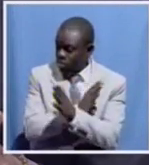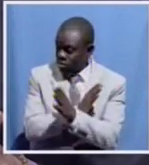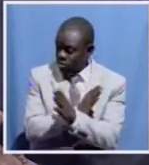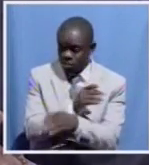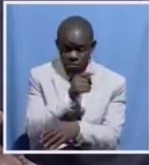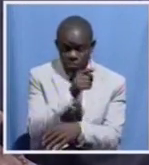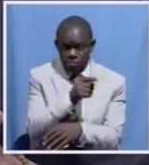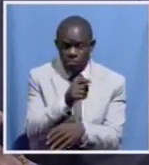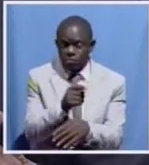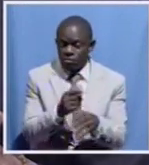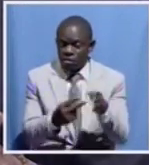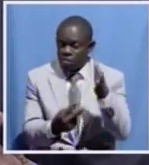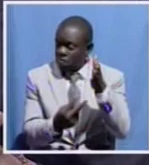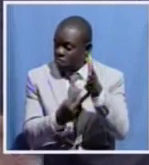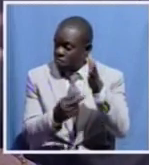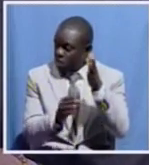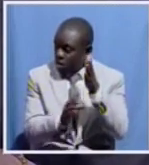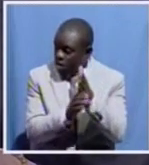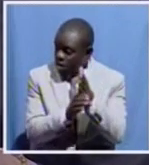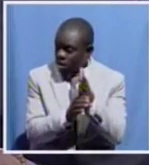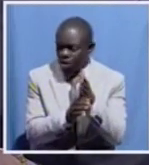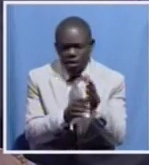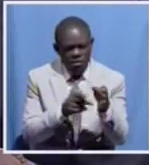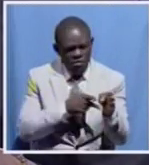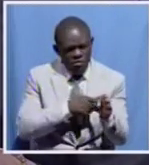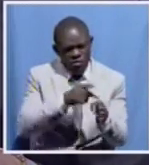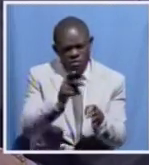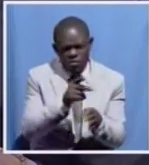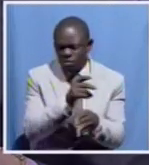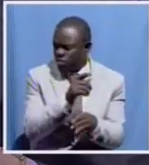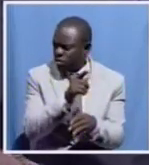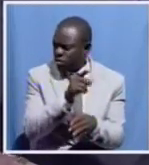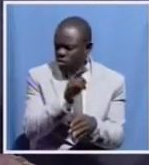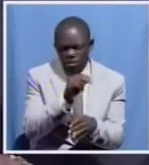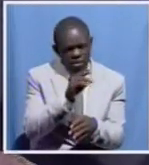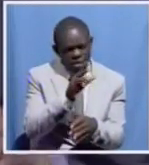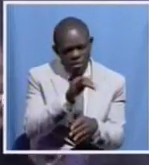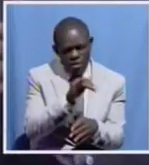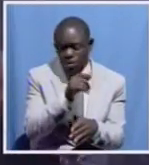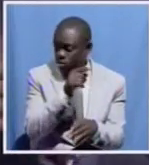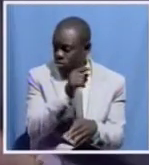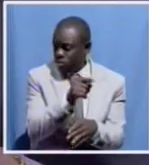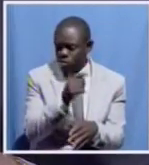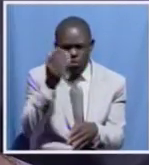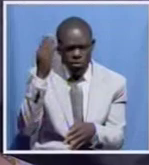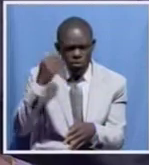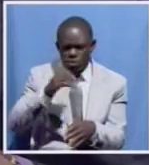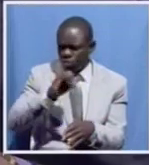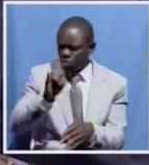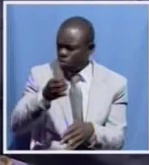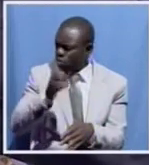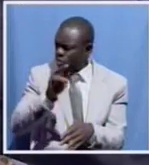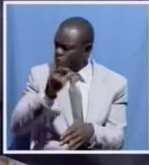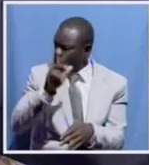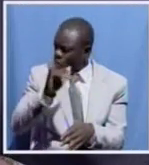Professor Luke Mumba, was gracious enough when I was in Zambia in July to say that there is a donation that you